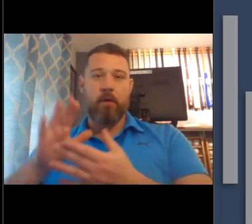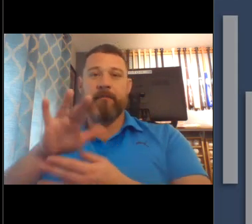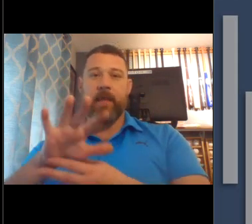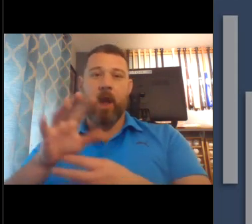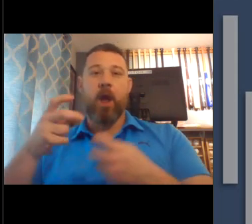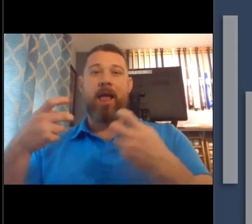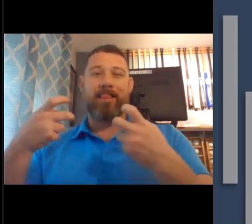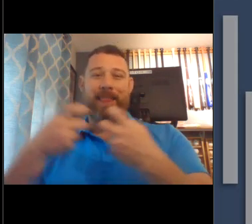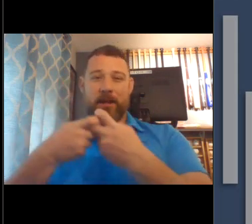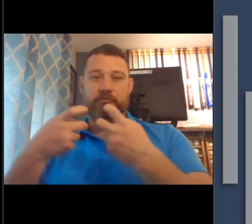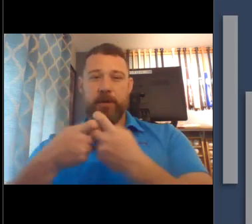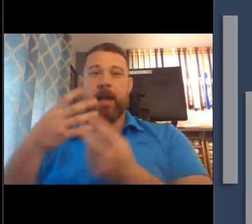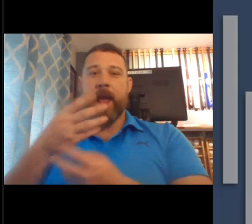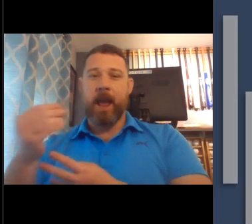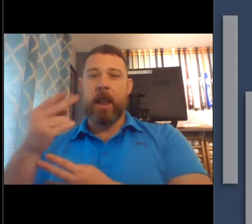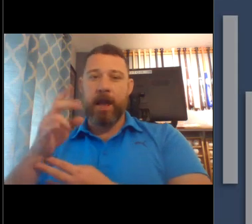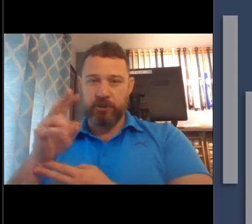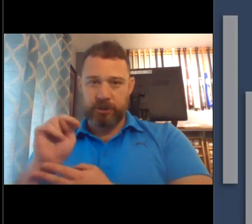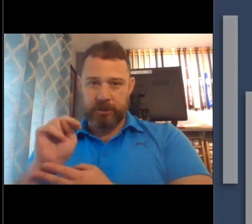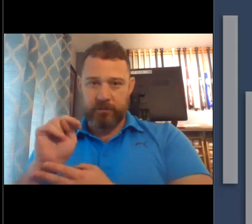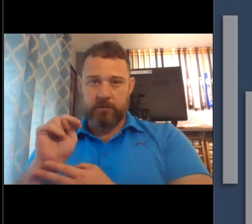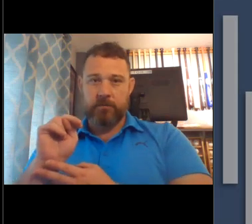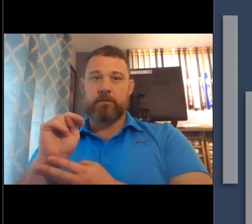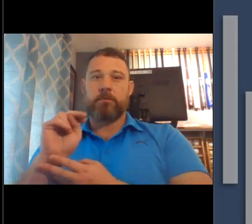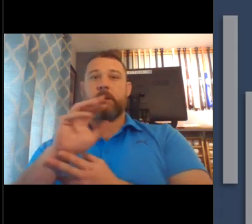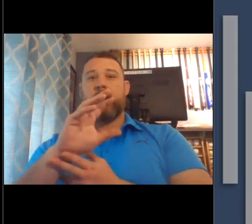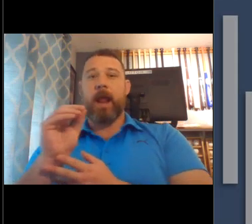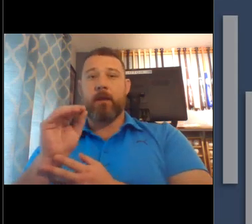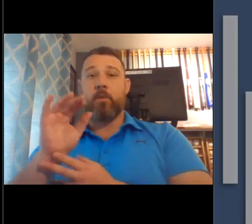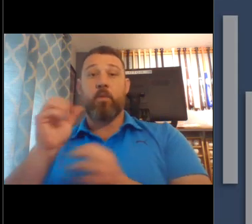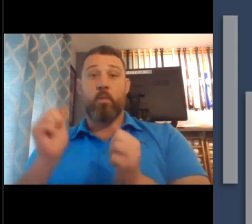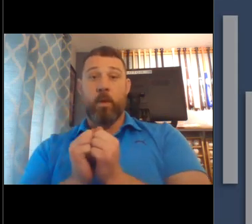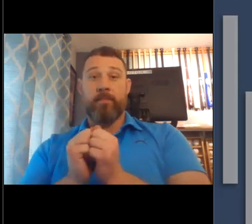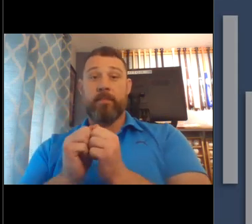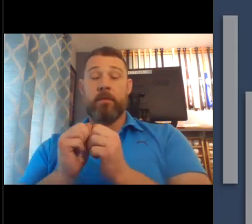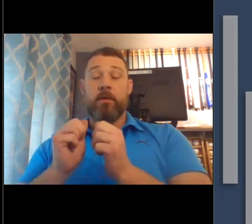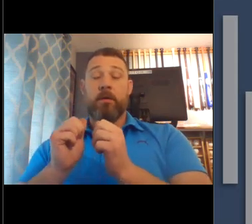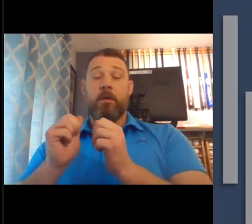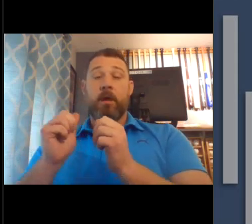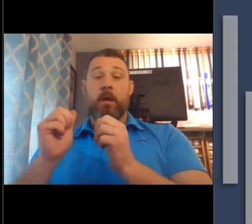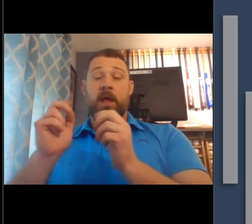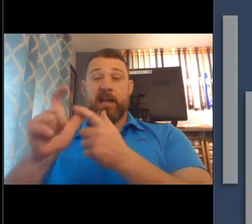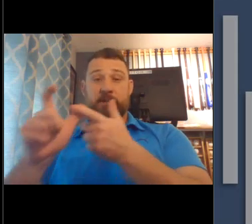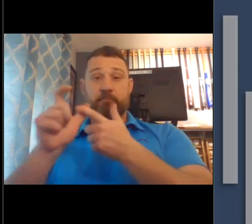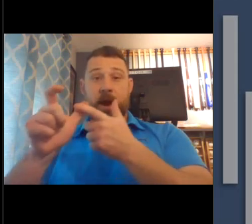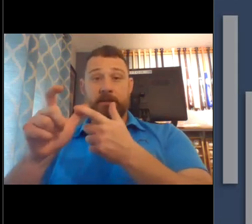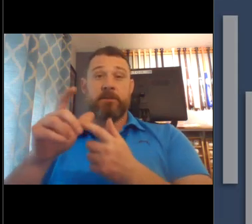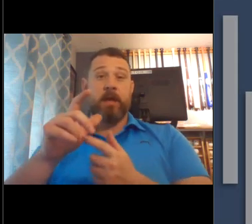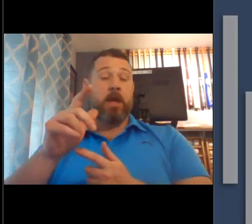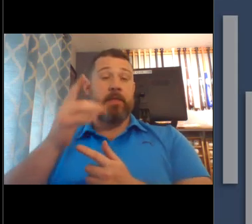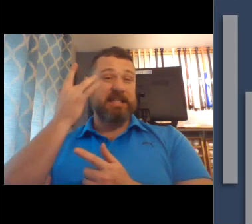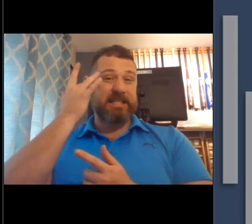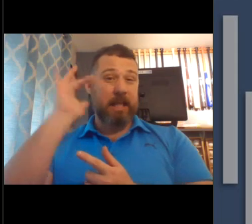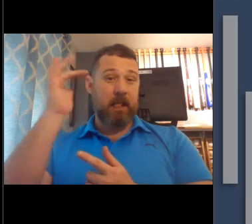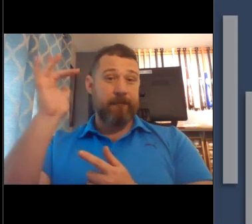and hydrogen. And with the express lanes, the entire Silver Line, which runs from El Monte down to the port,